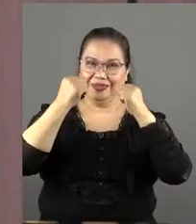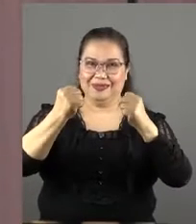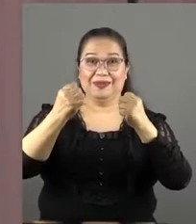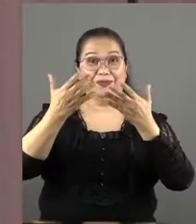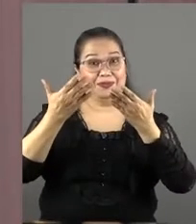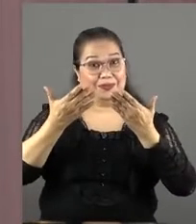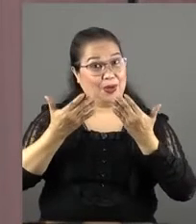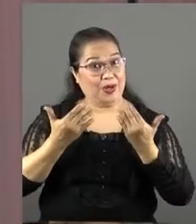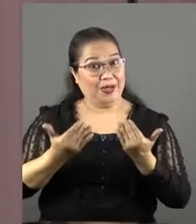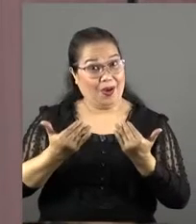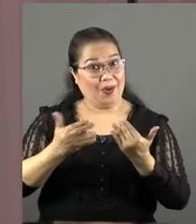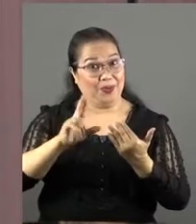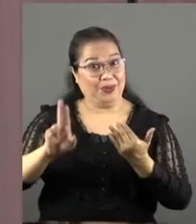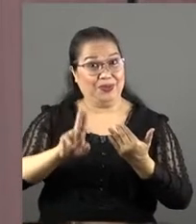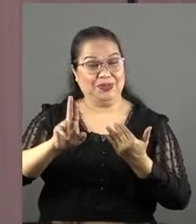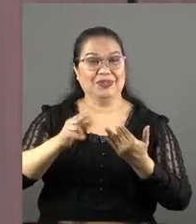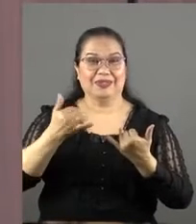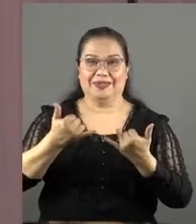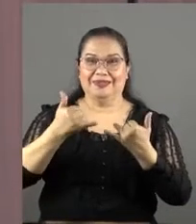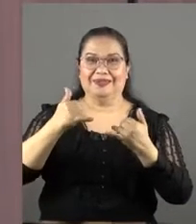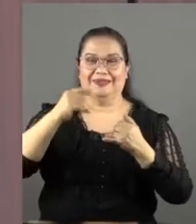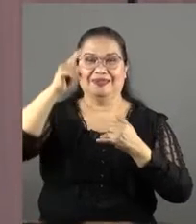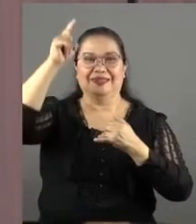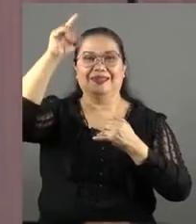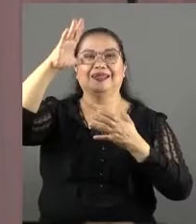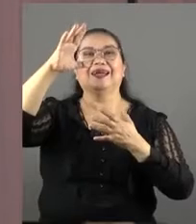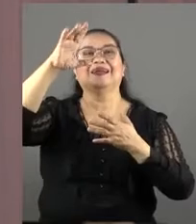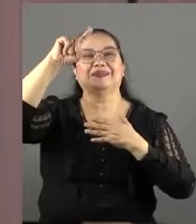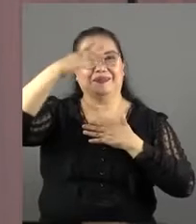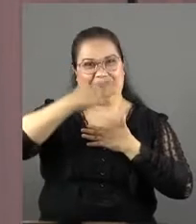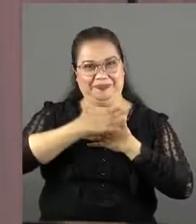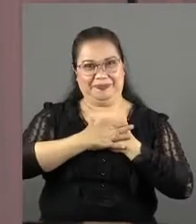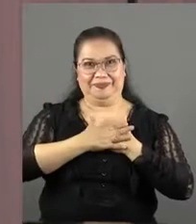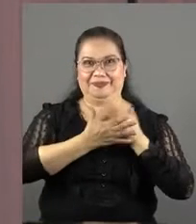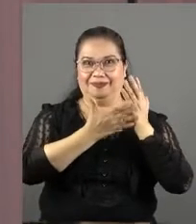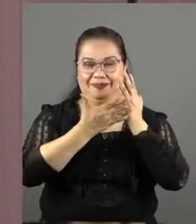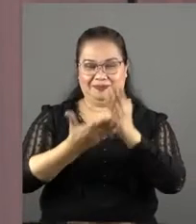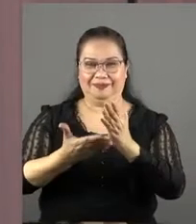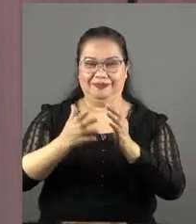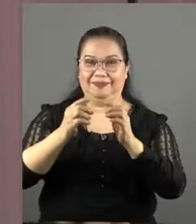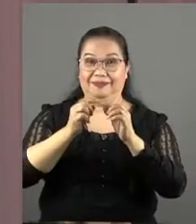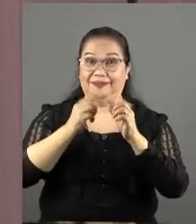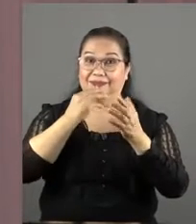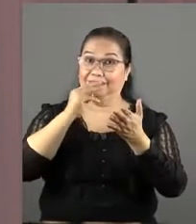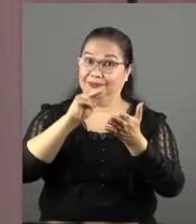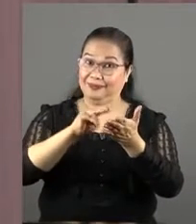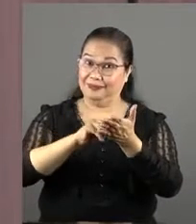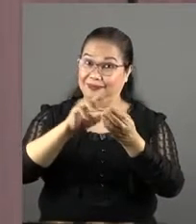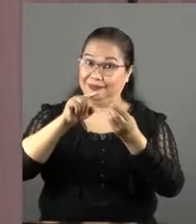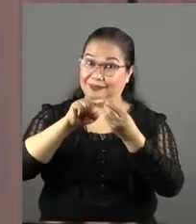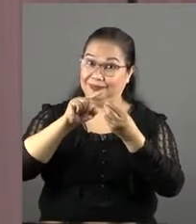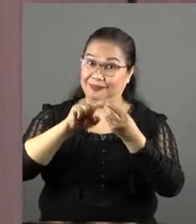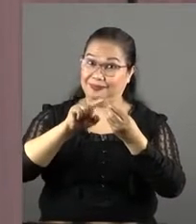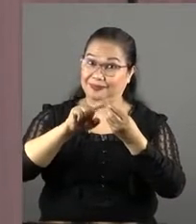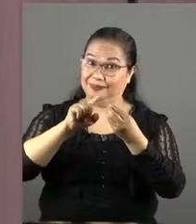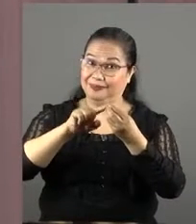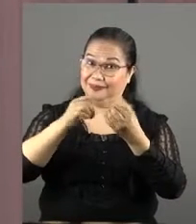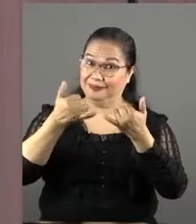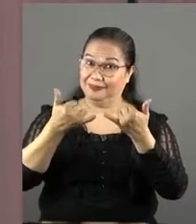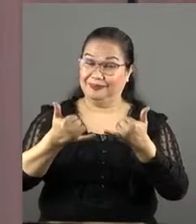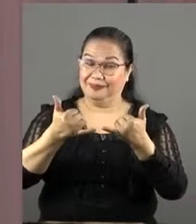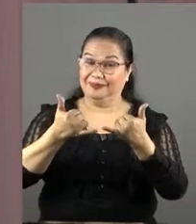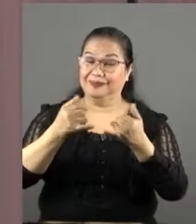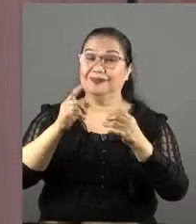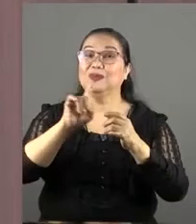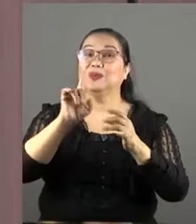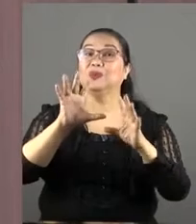present. This is where God's grace has brought us and what our passage is telling us. Here's the bottom line of